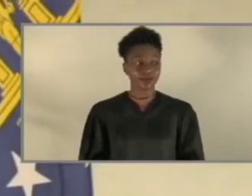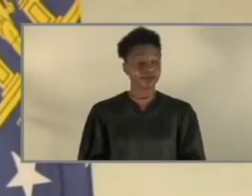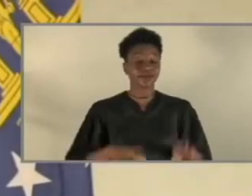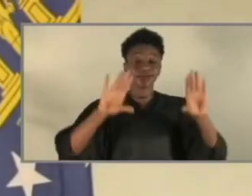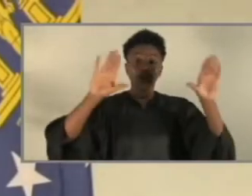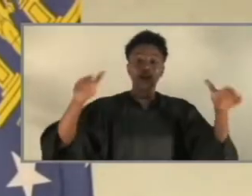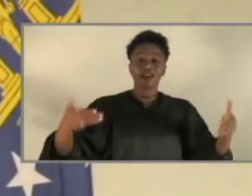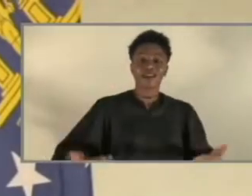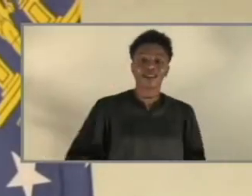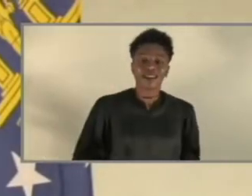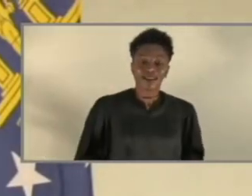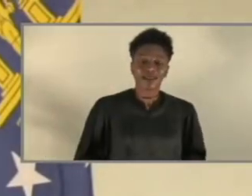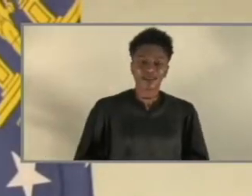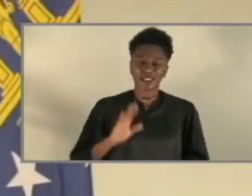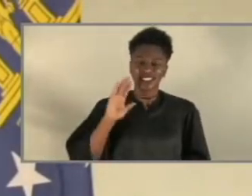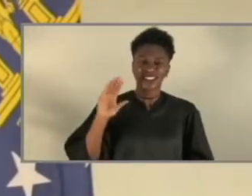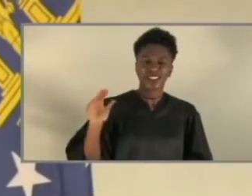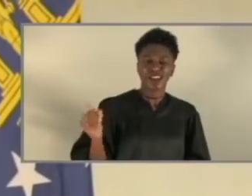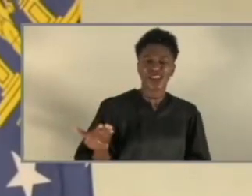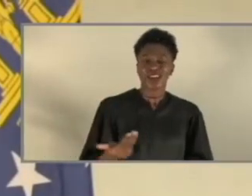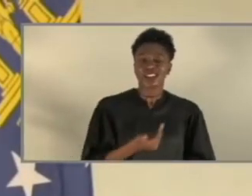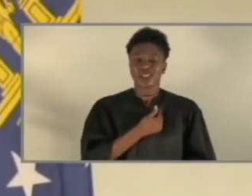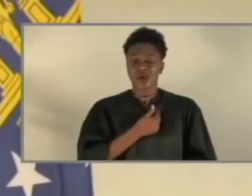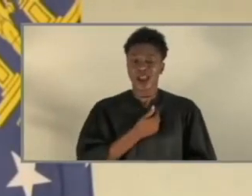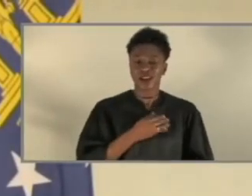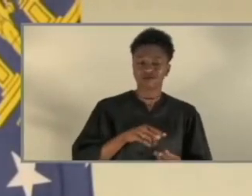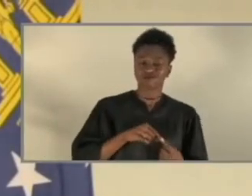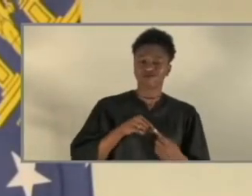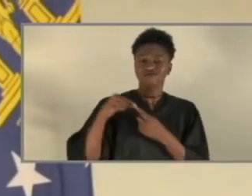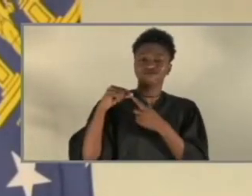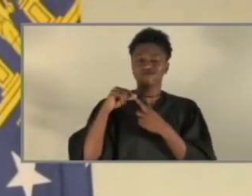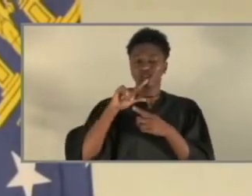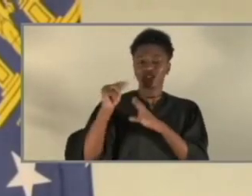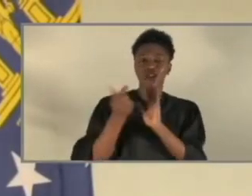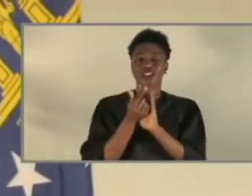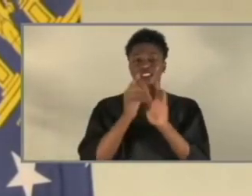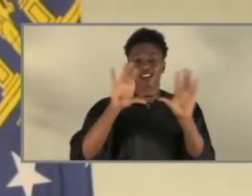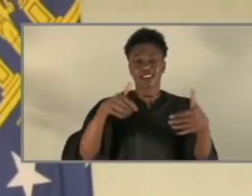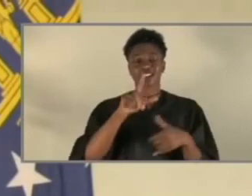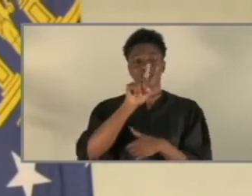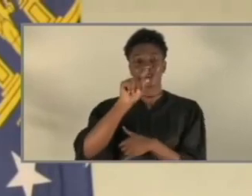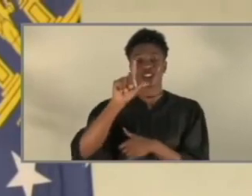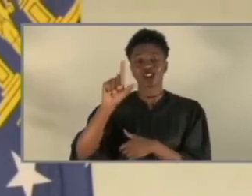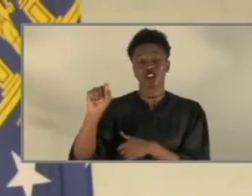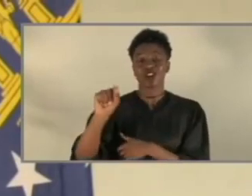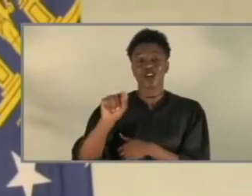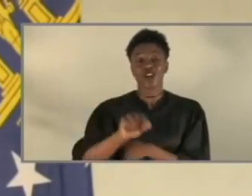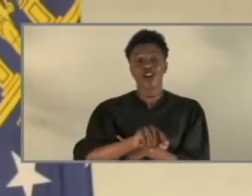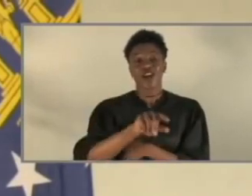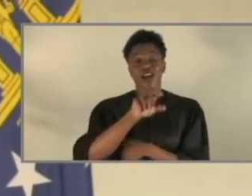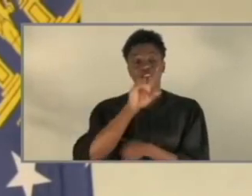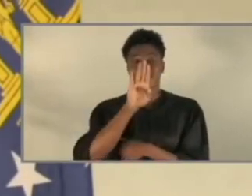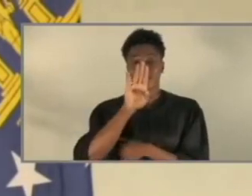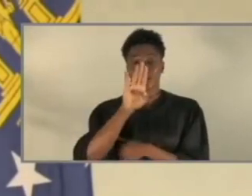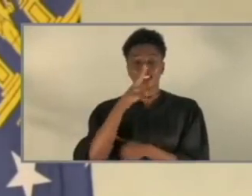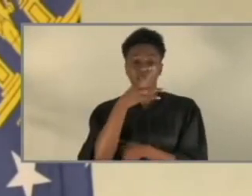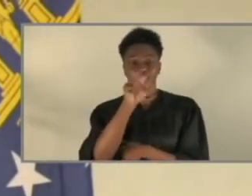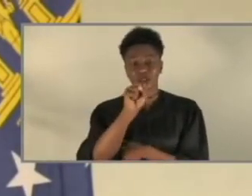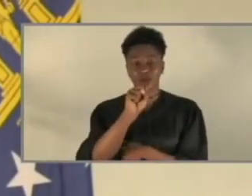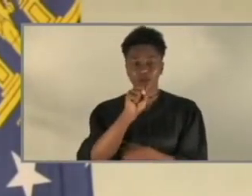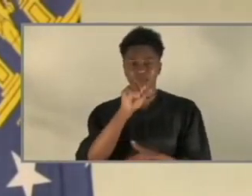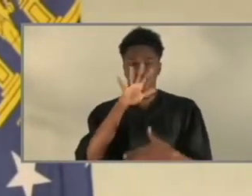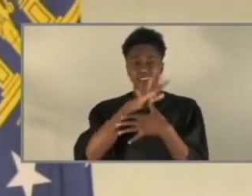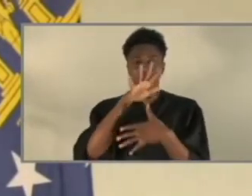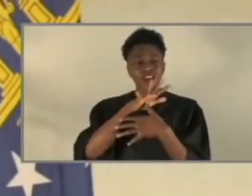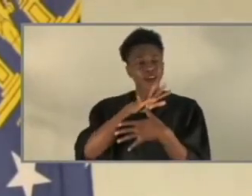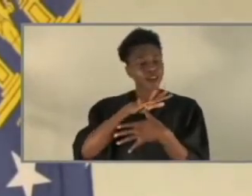Welcome to our distinguished graduates, class of 2020 of Alfred Ely Beach High School. Seniors,